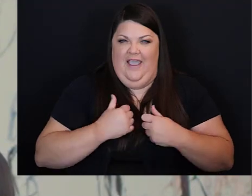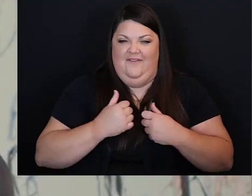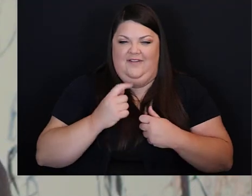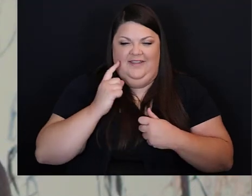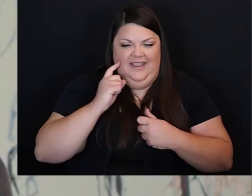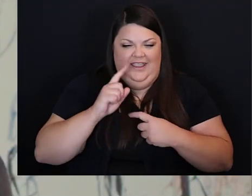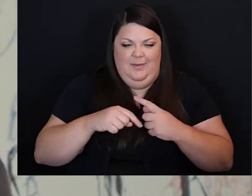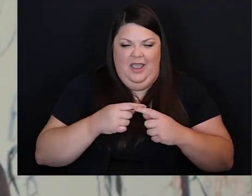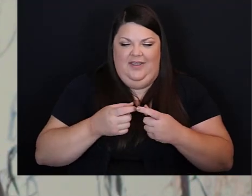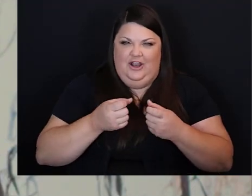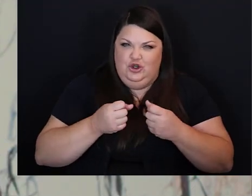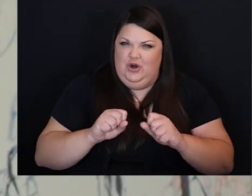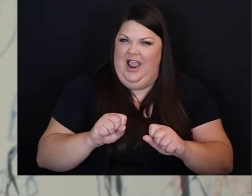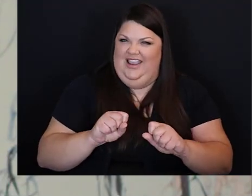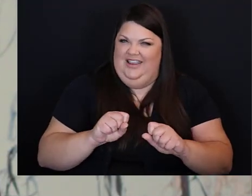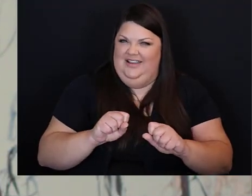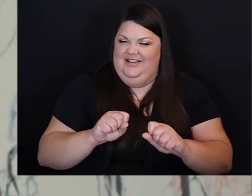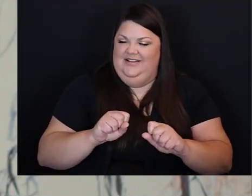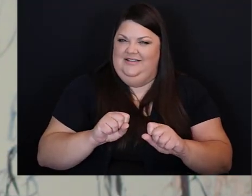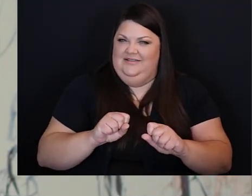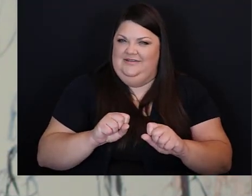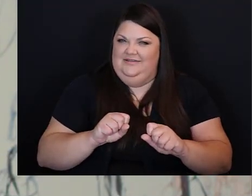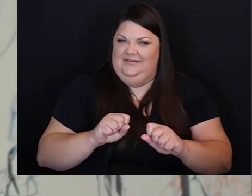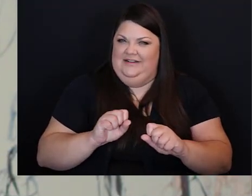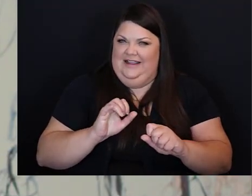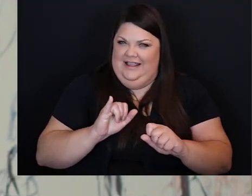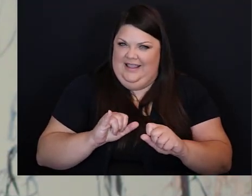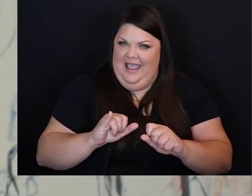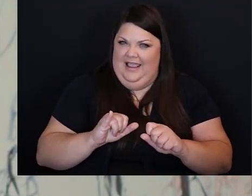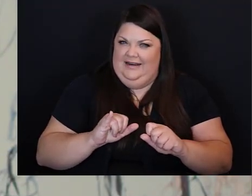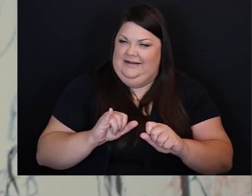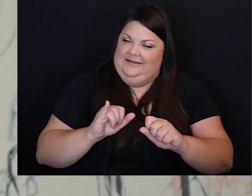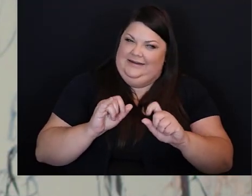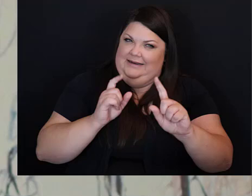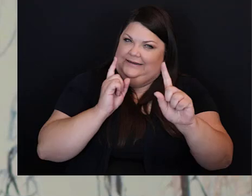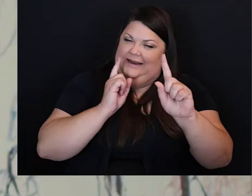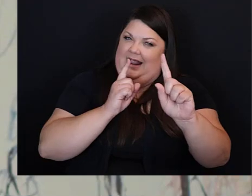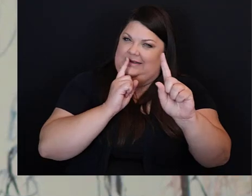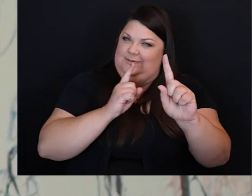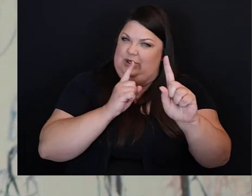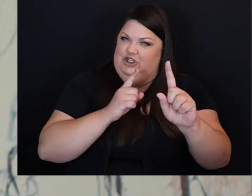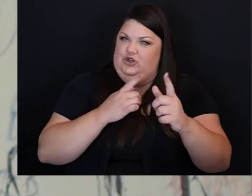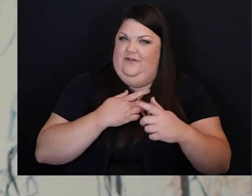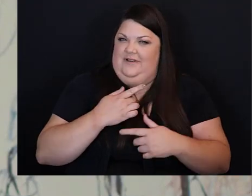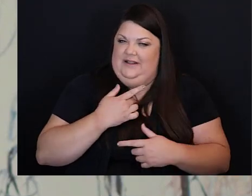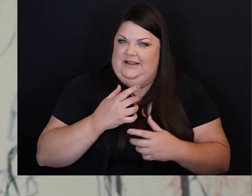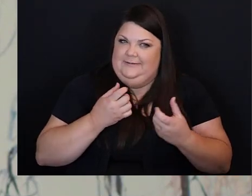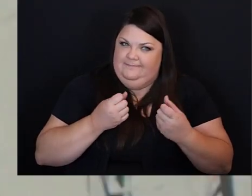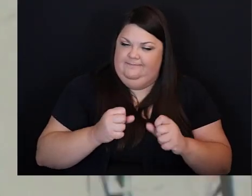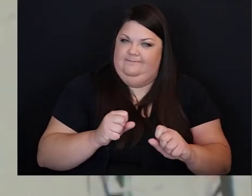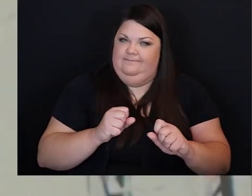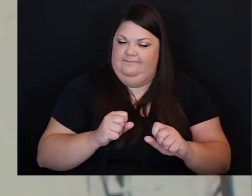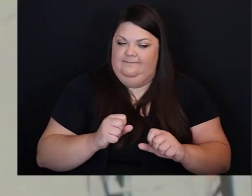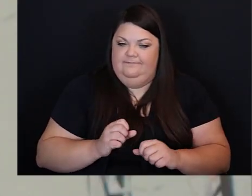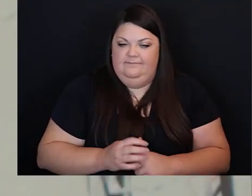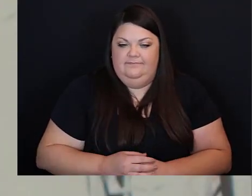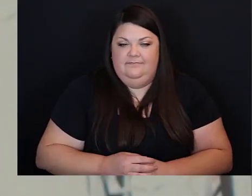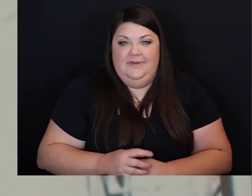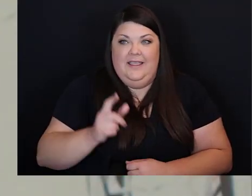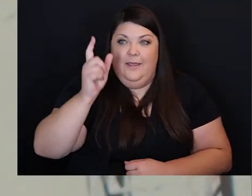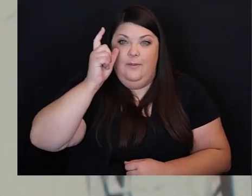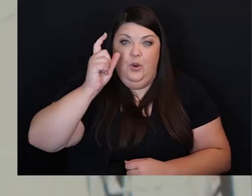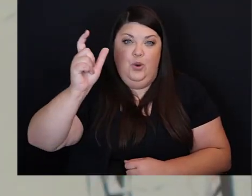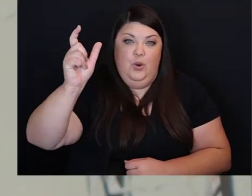Just thinking about that trying, that aspirational feeling, and